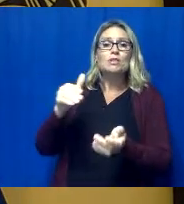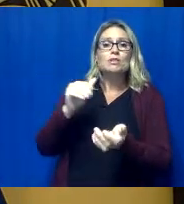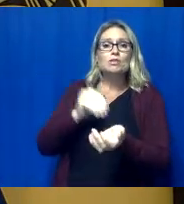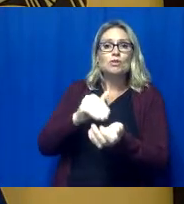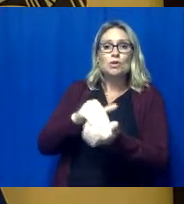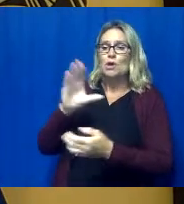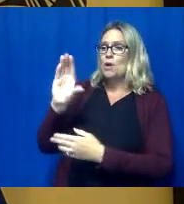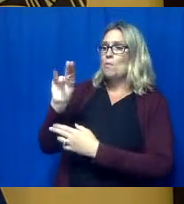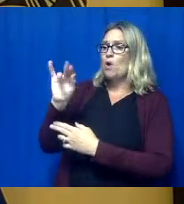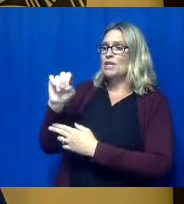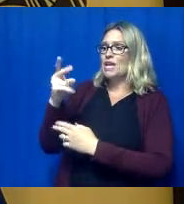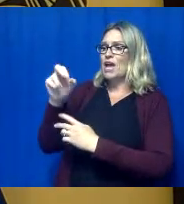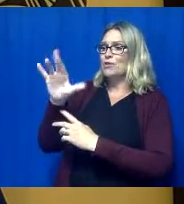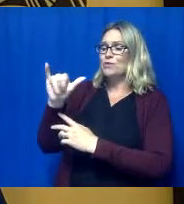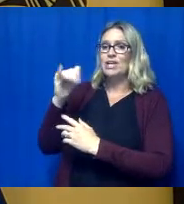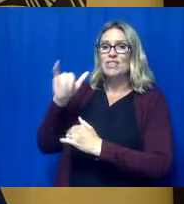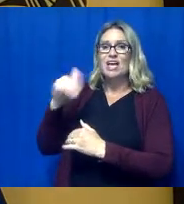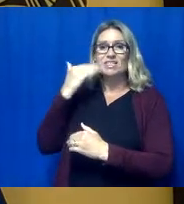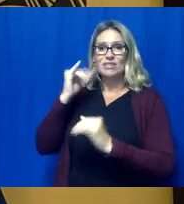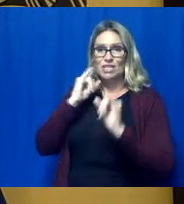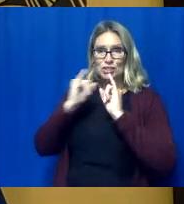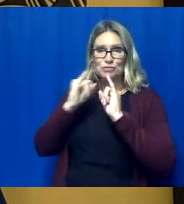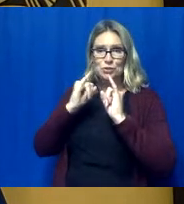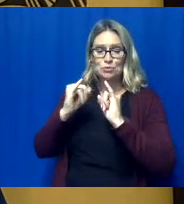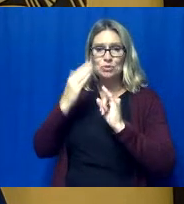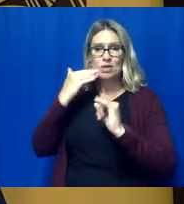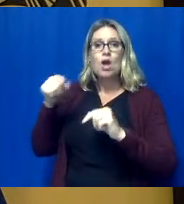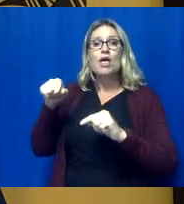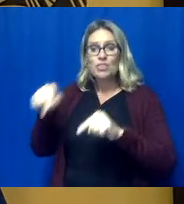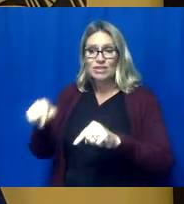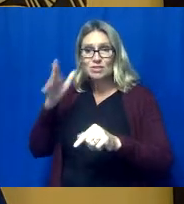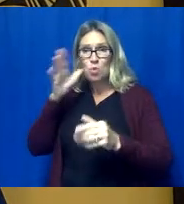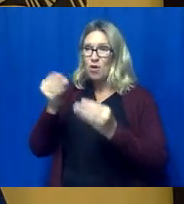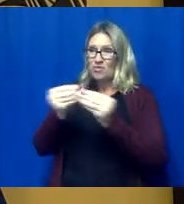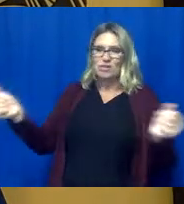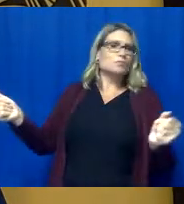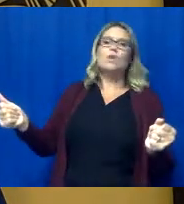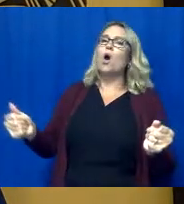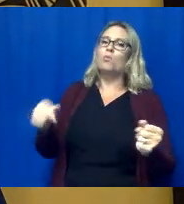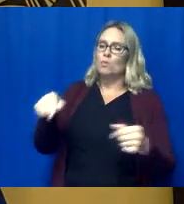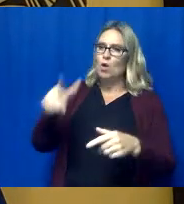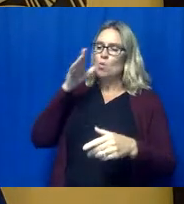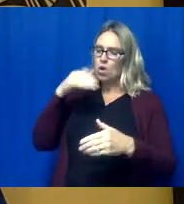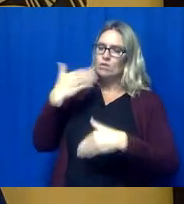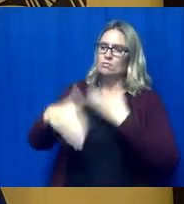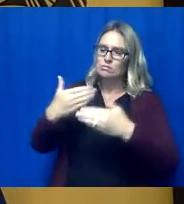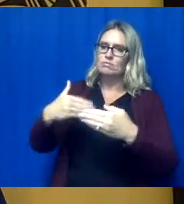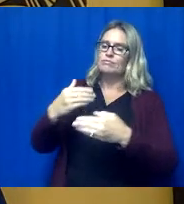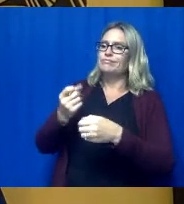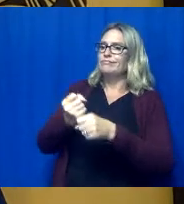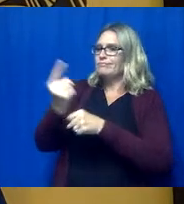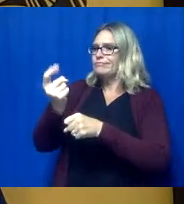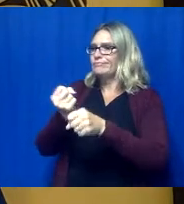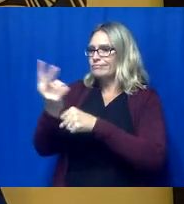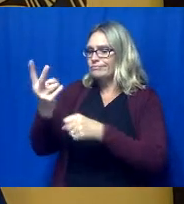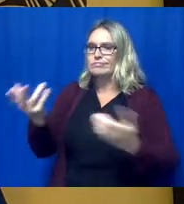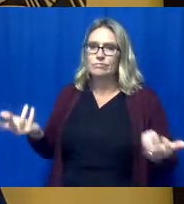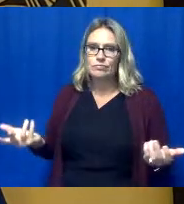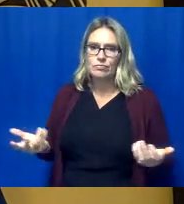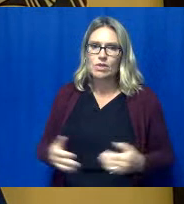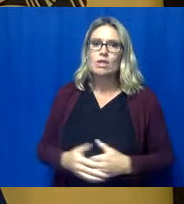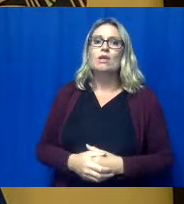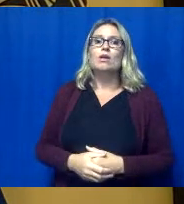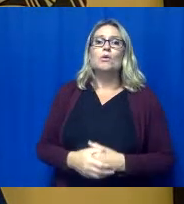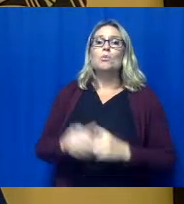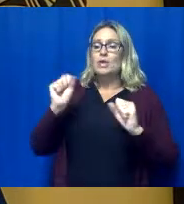in an interview, that we'll be living with this for some time. We will get to the point, hopefully, that we're able to live with this virus